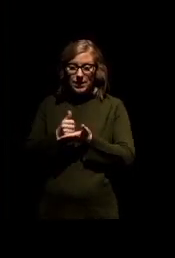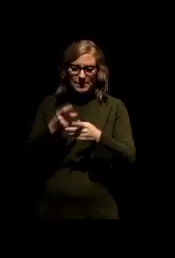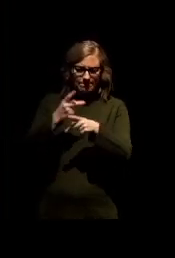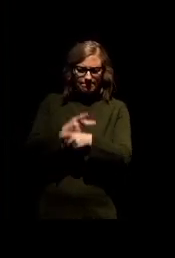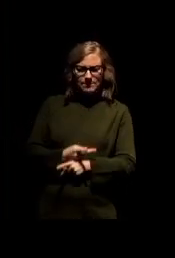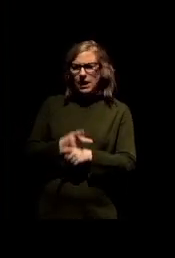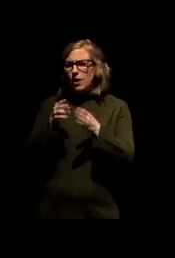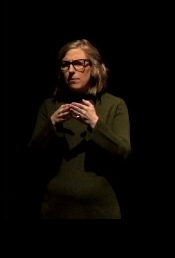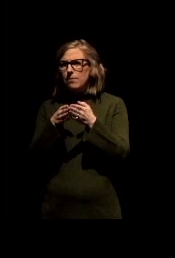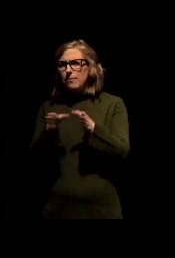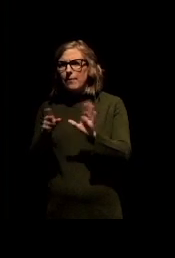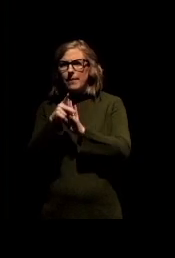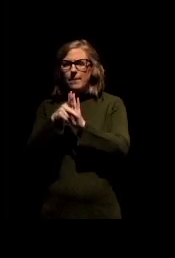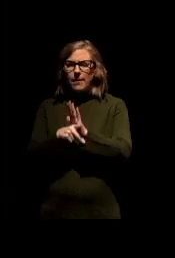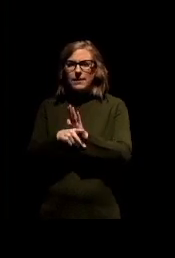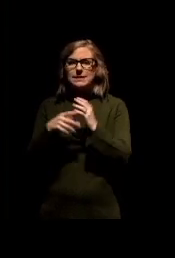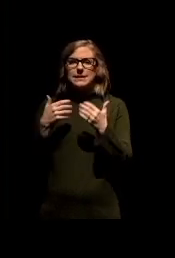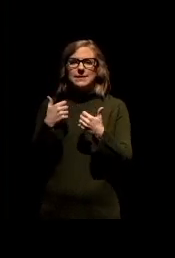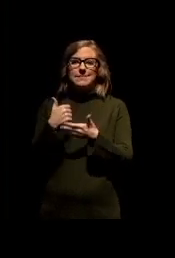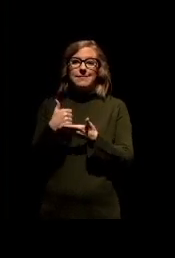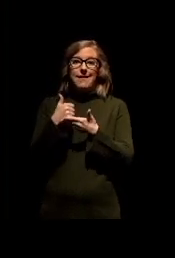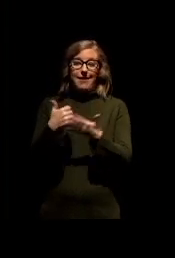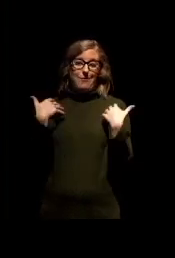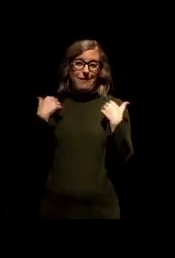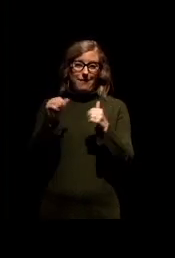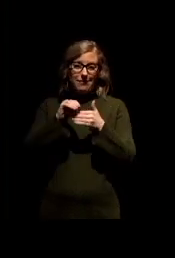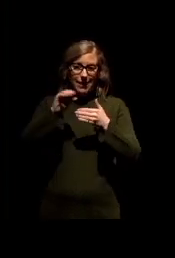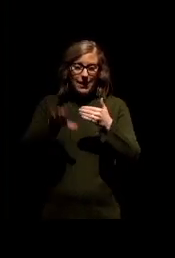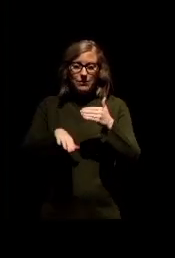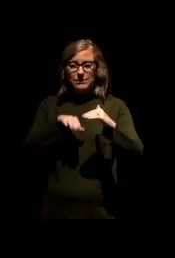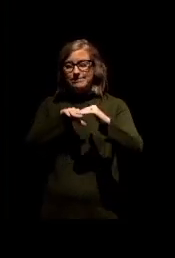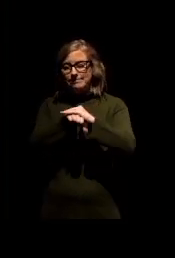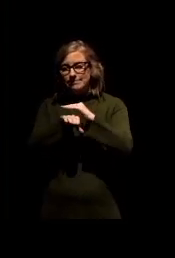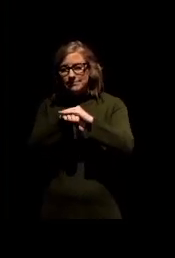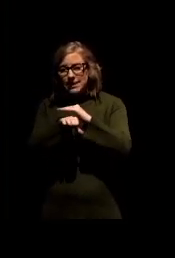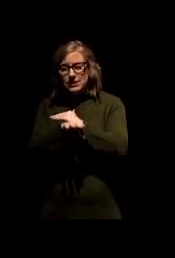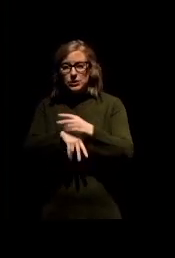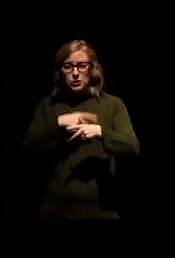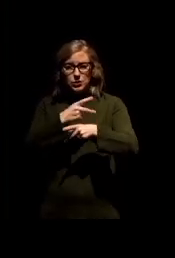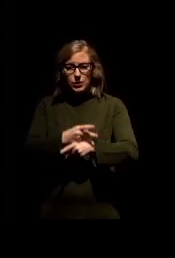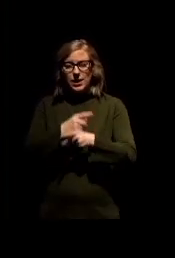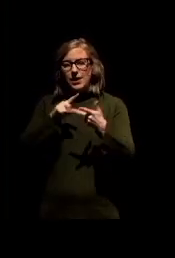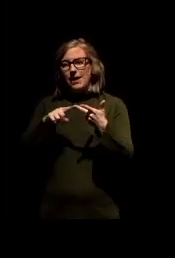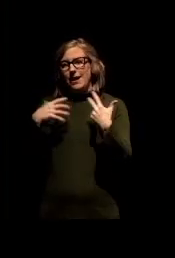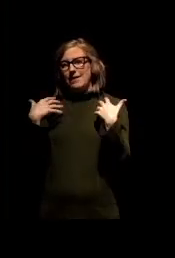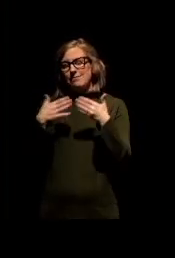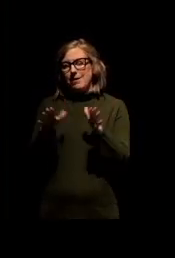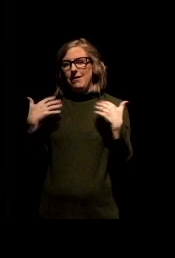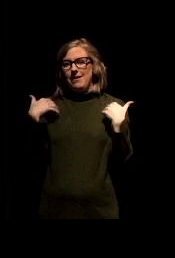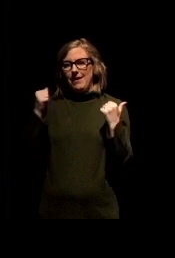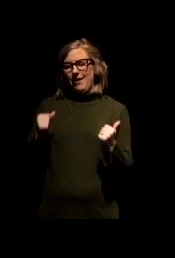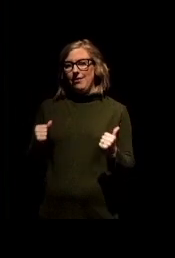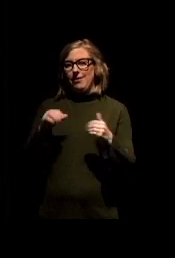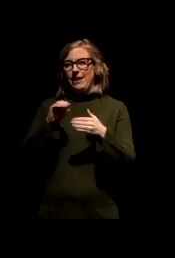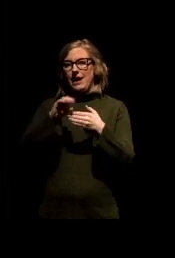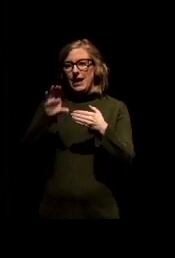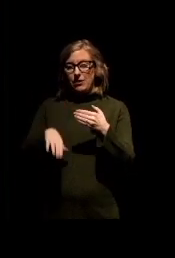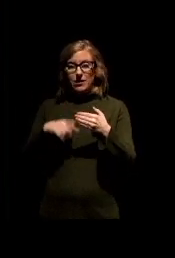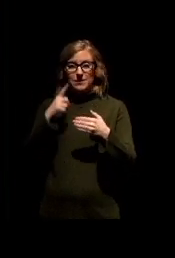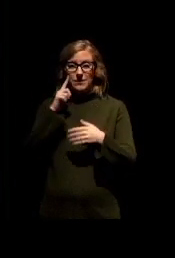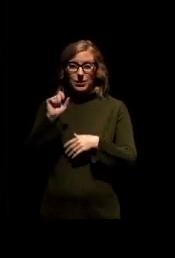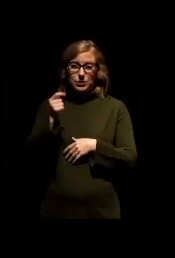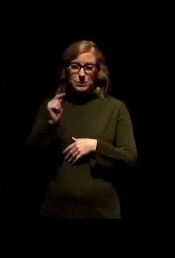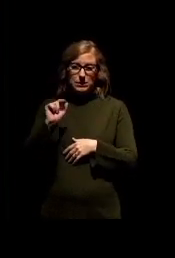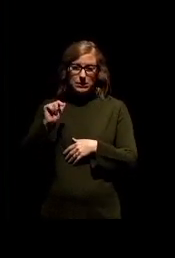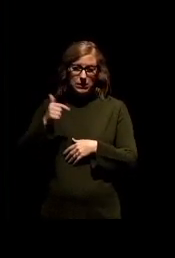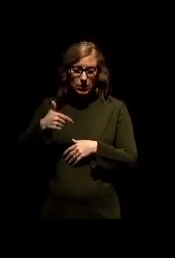health outcomes, access to care, and health disparities for lesbian, gay, bisexual, transgender, and queer and questioning